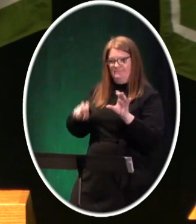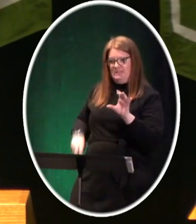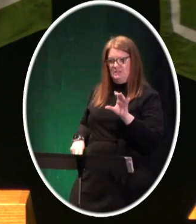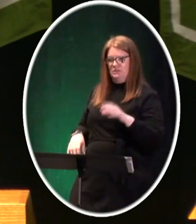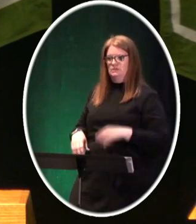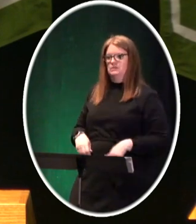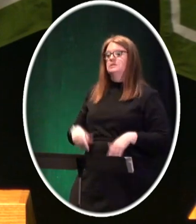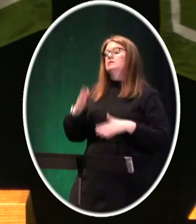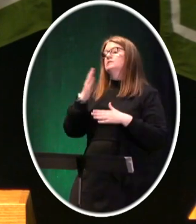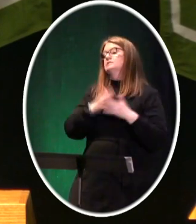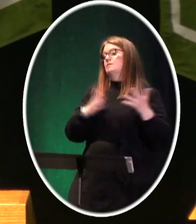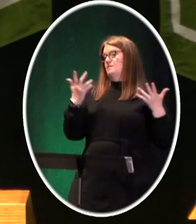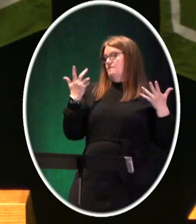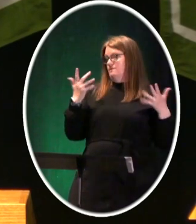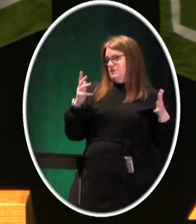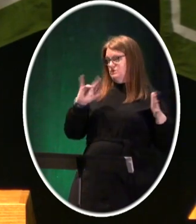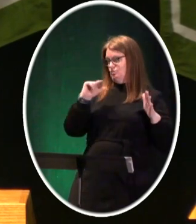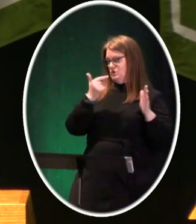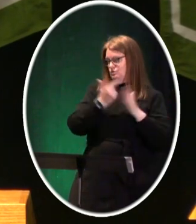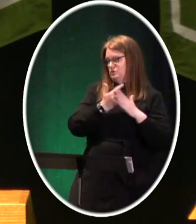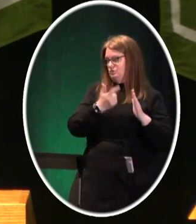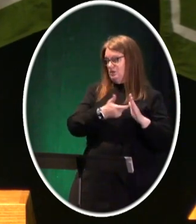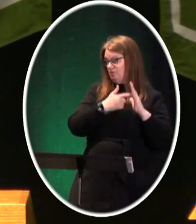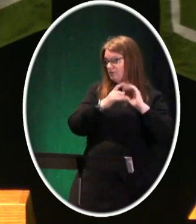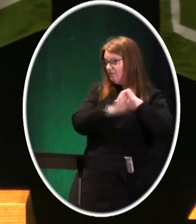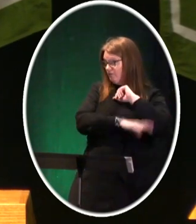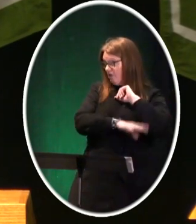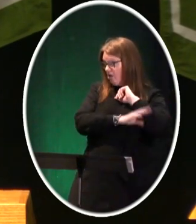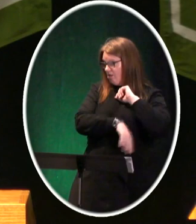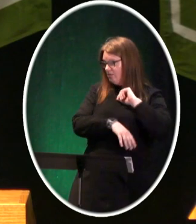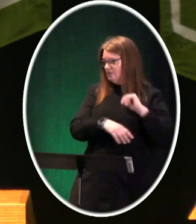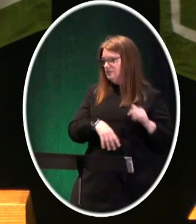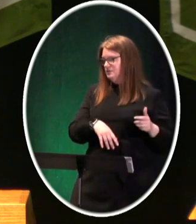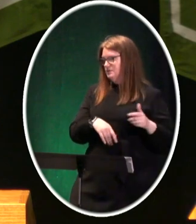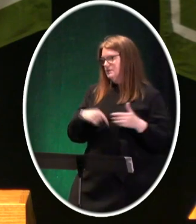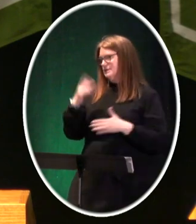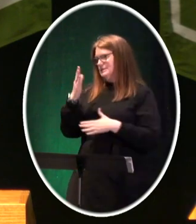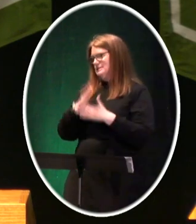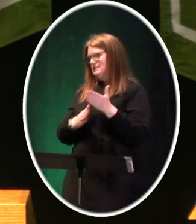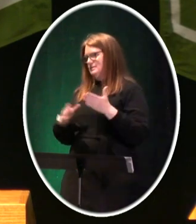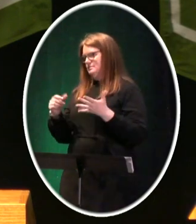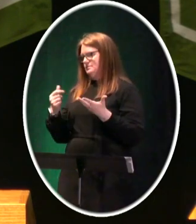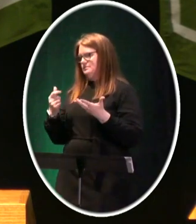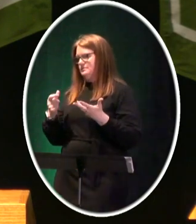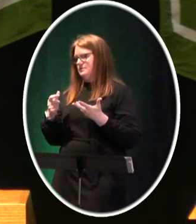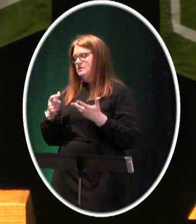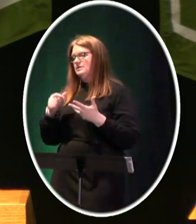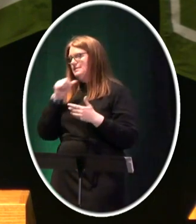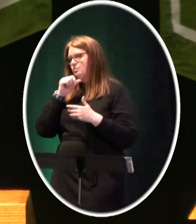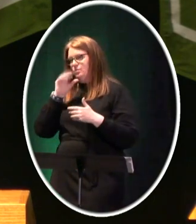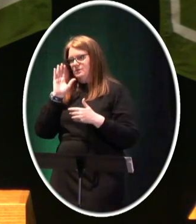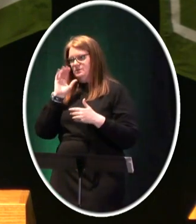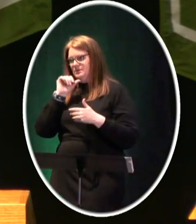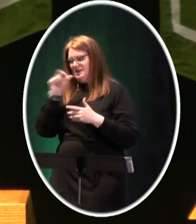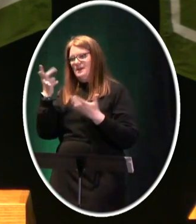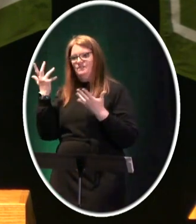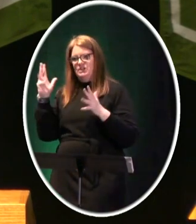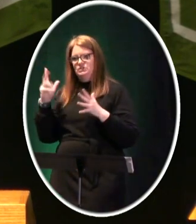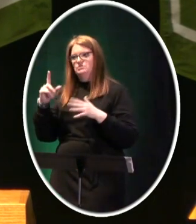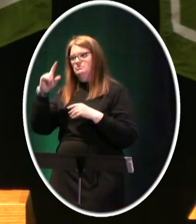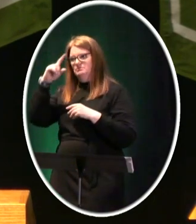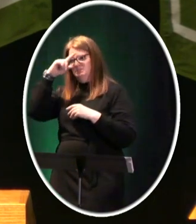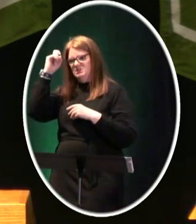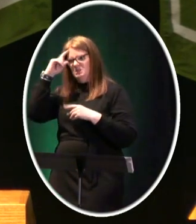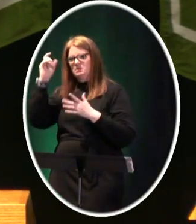Some completed their graduation requirements in the fall semester, and some will not complete their studies until after the summer session